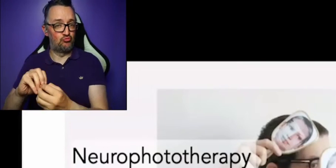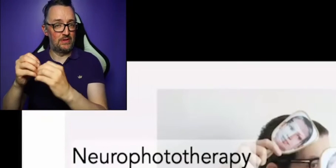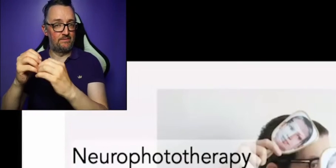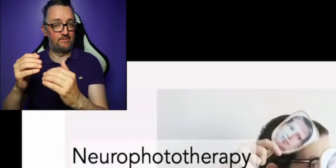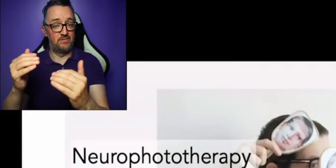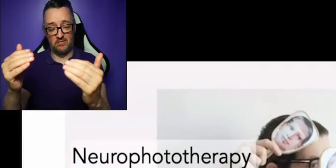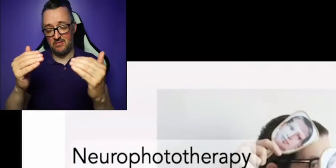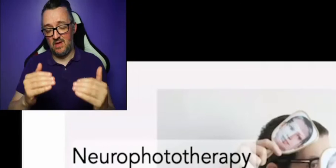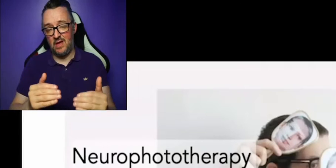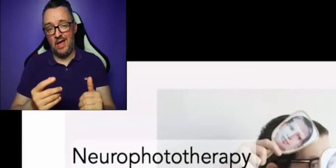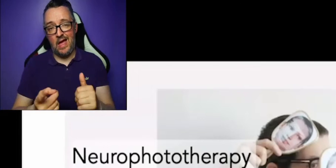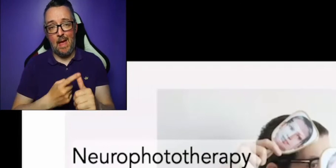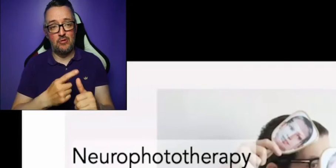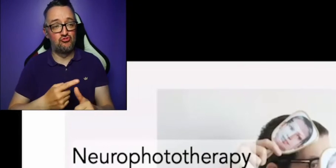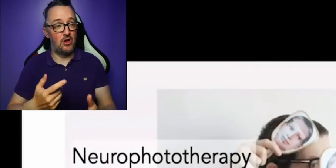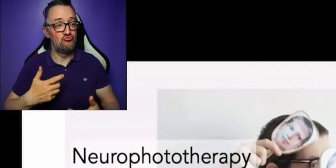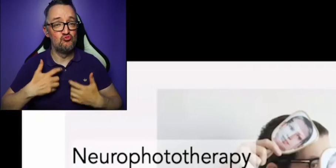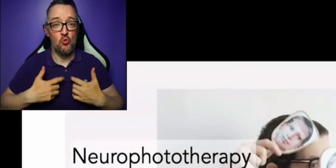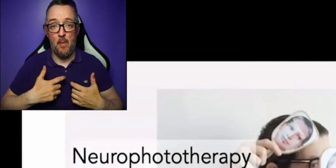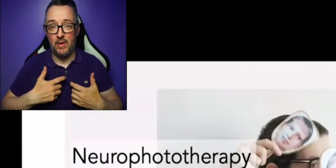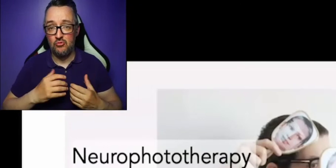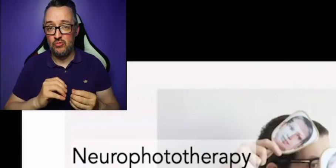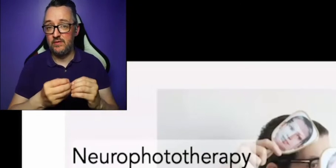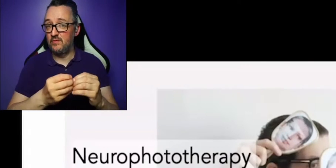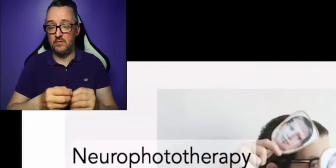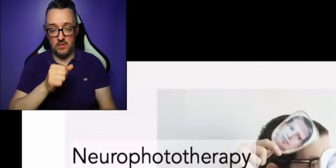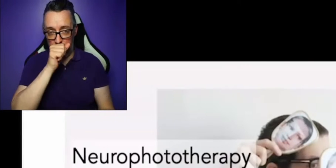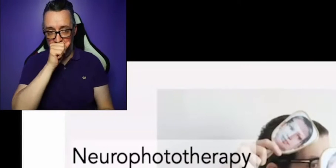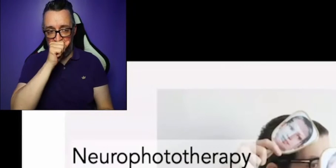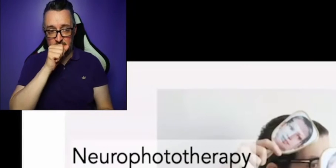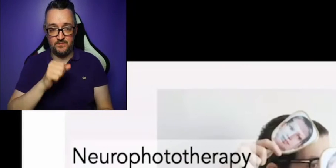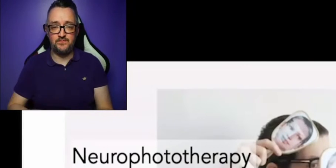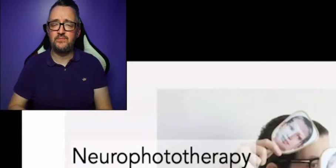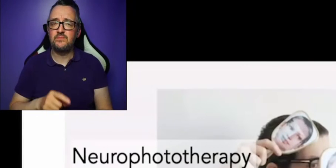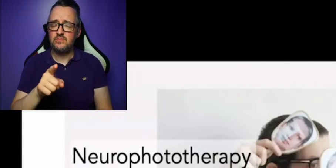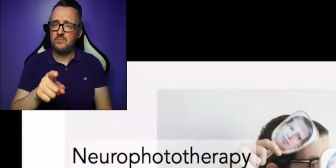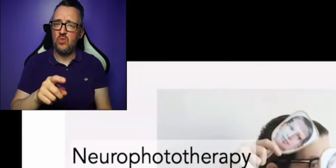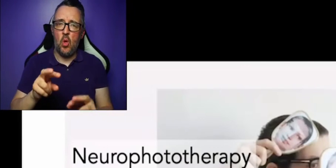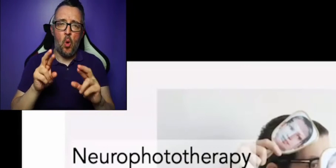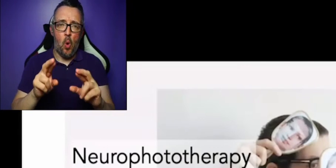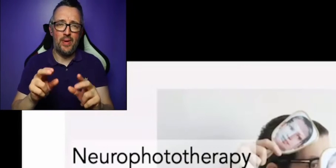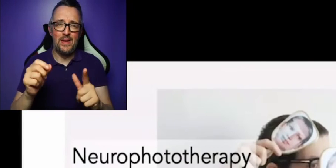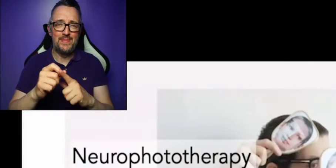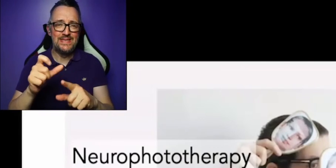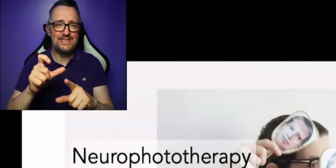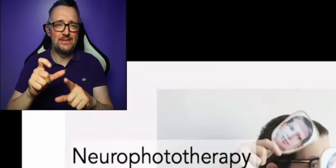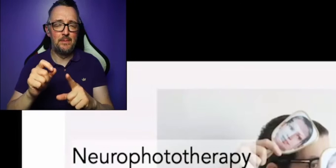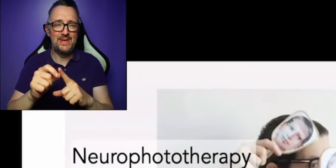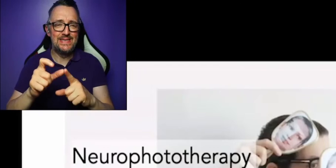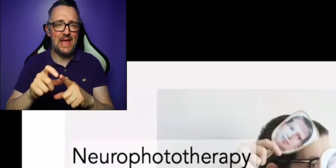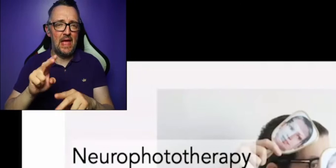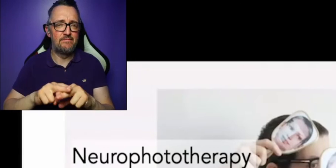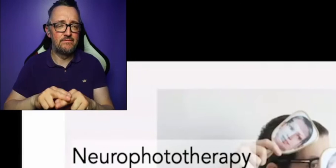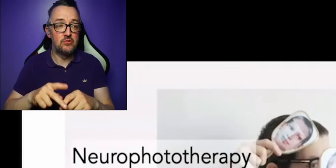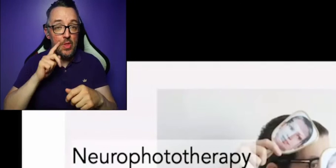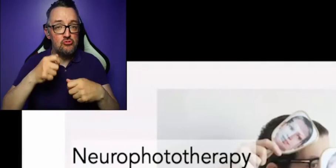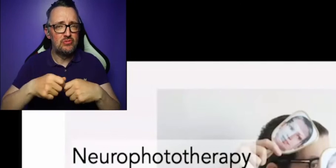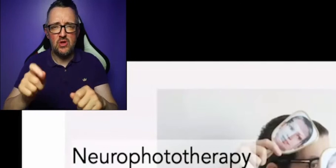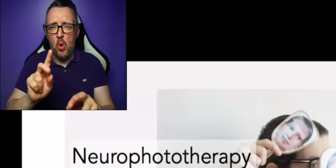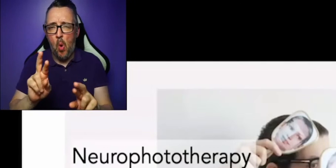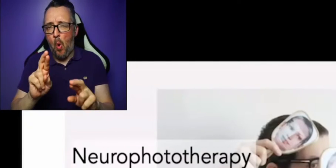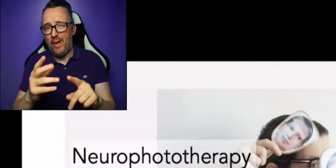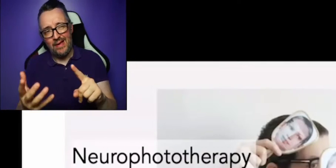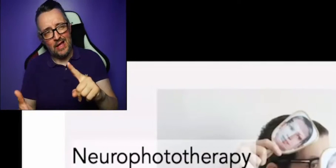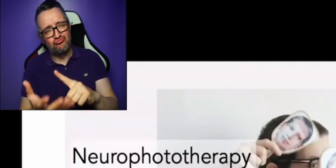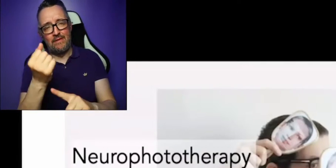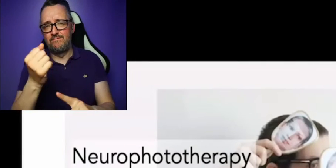and everyone in between. And so I wondered what your hopes were for this PDF that you're going to be kind of releasing and